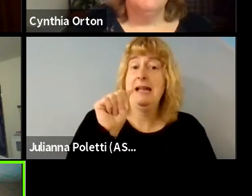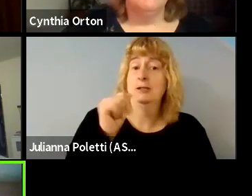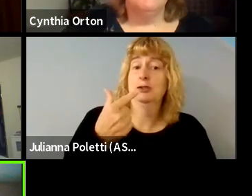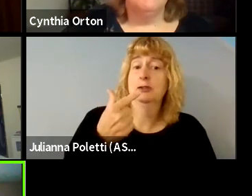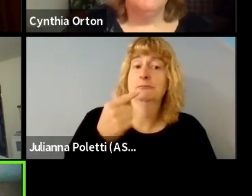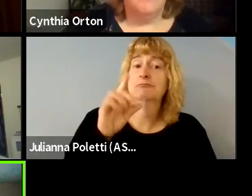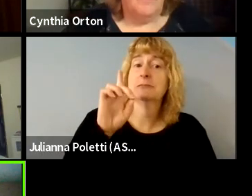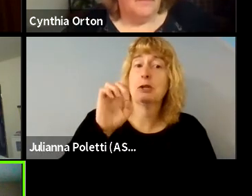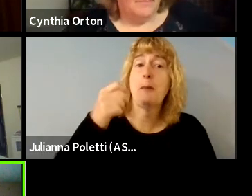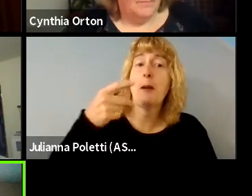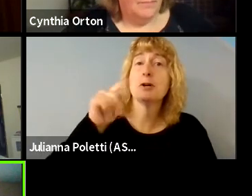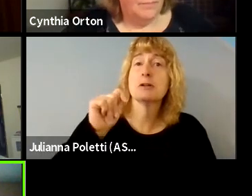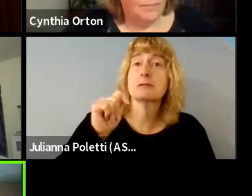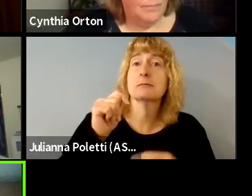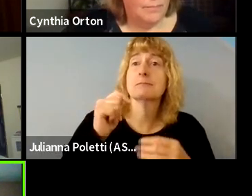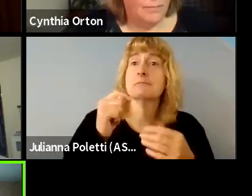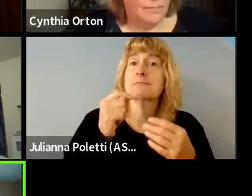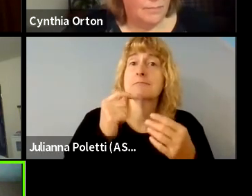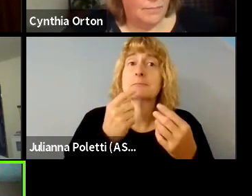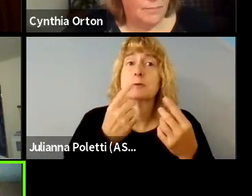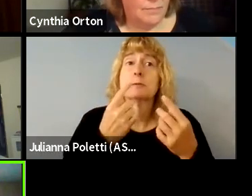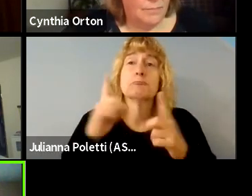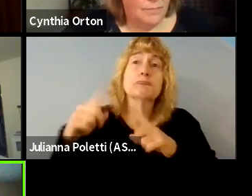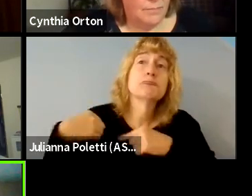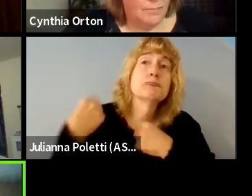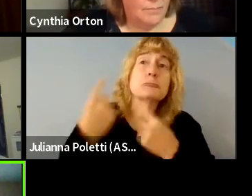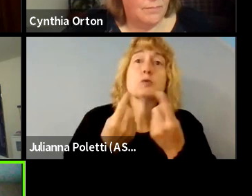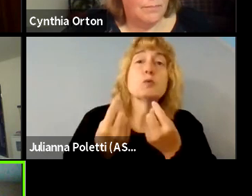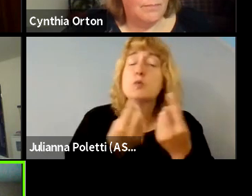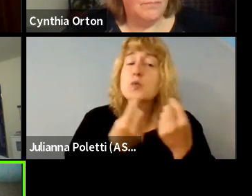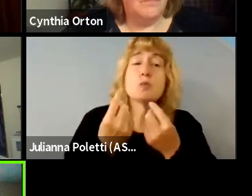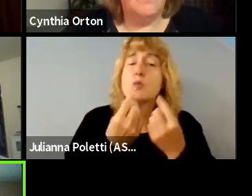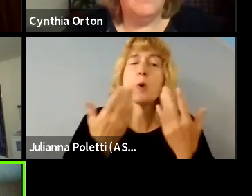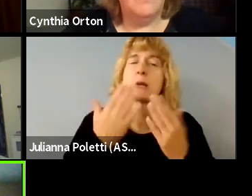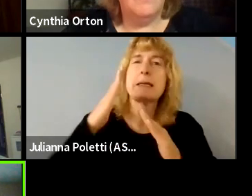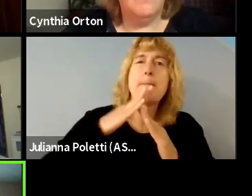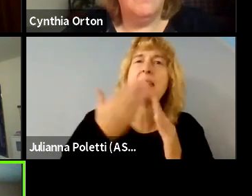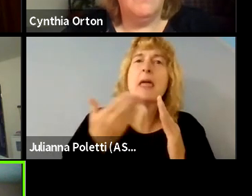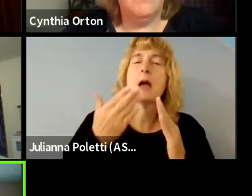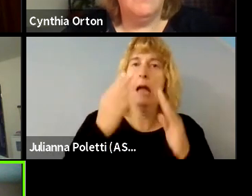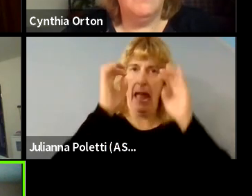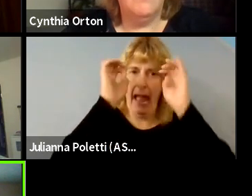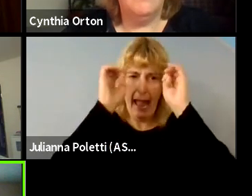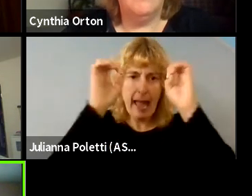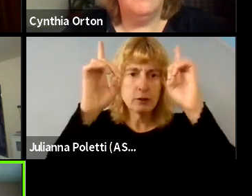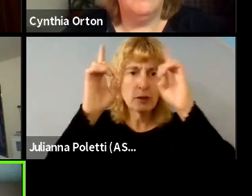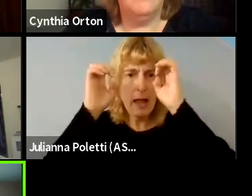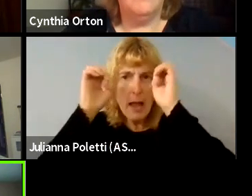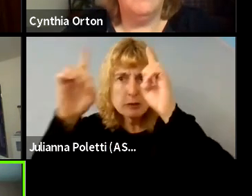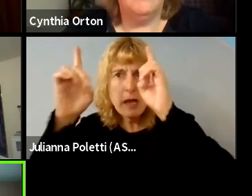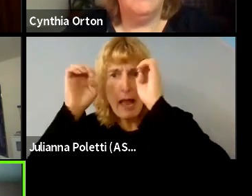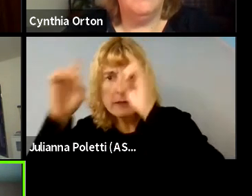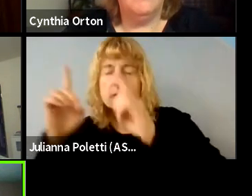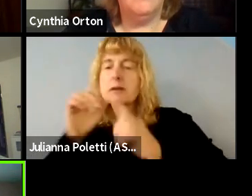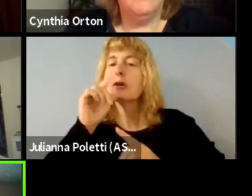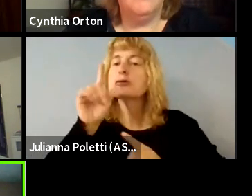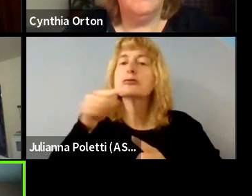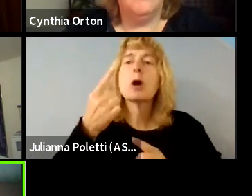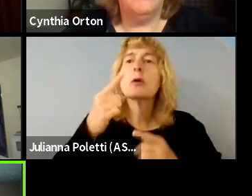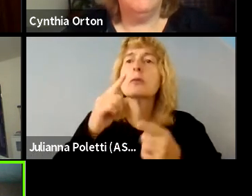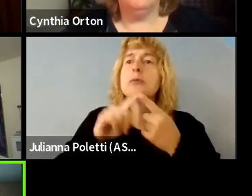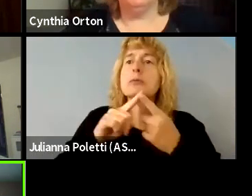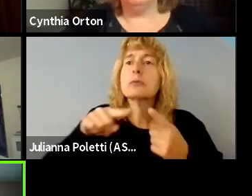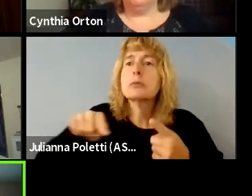different administrations has always been to provide education to not just our client agencies, but to the public.